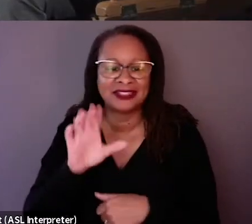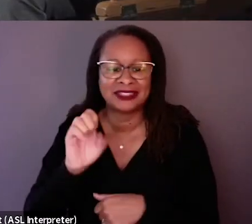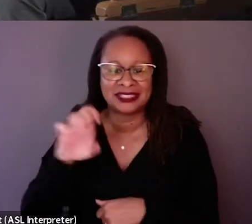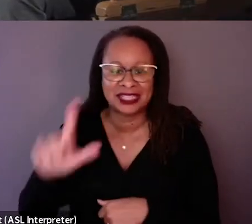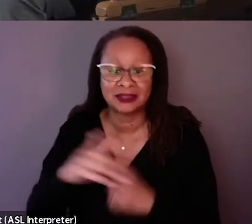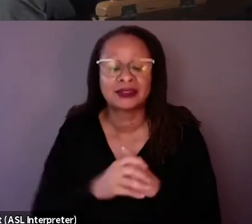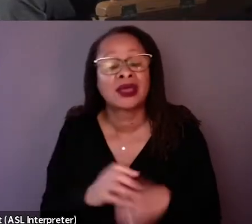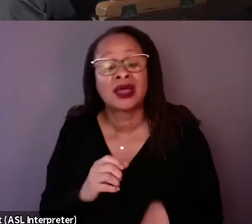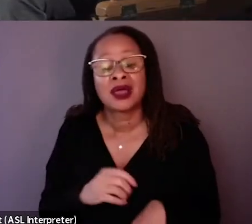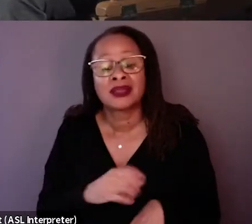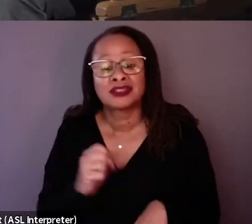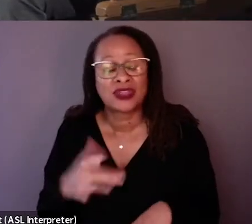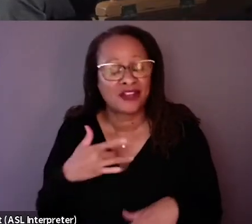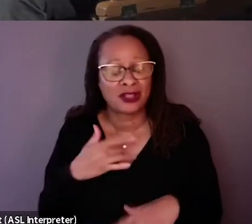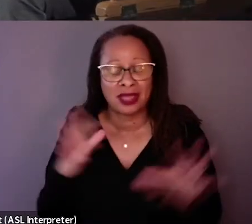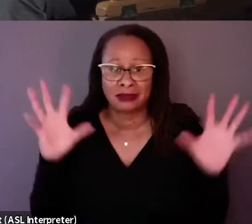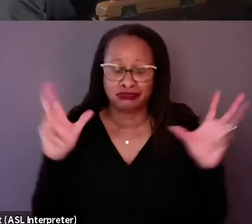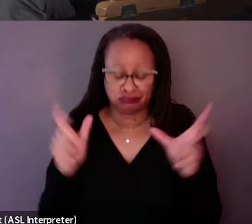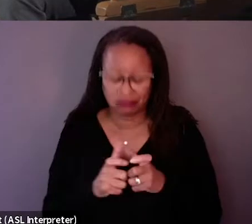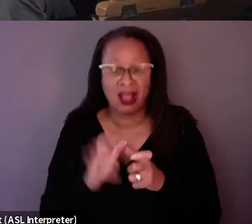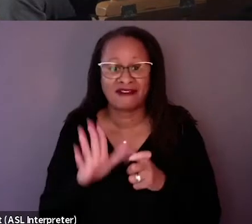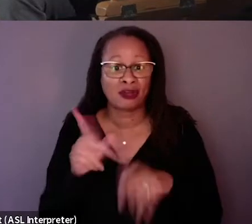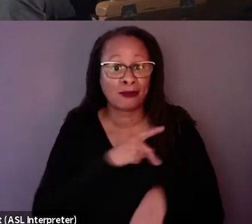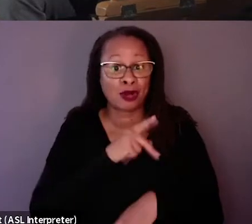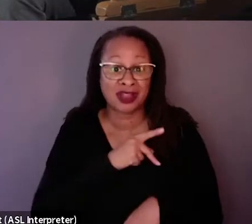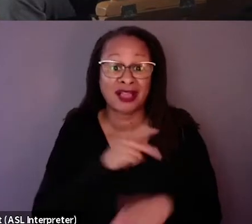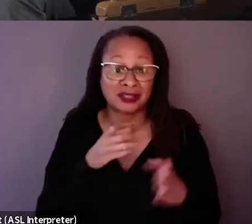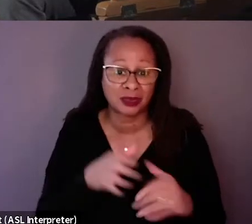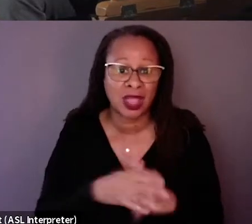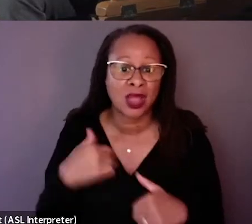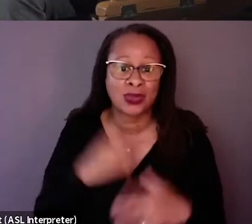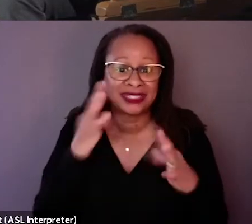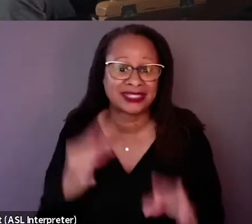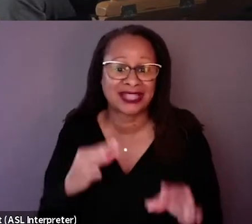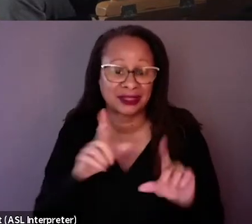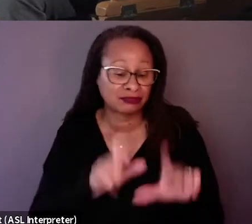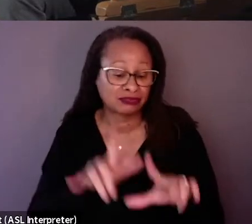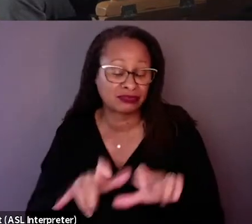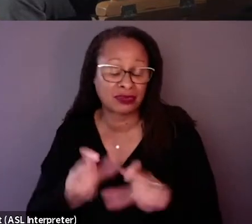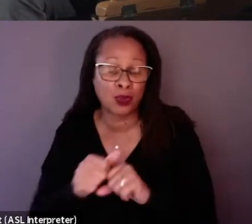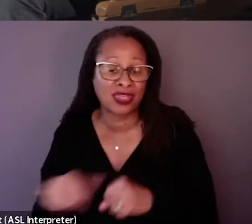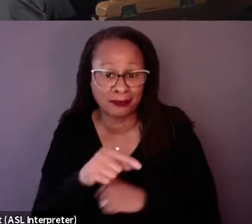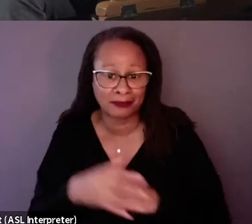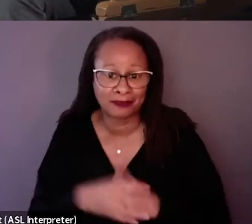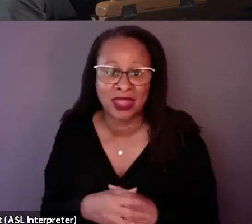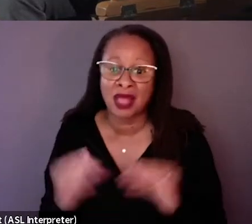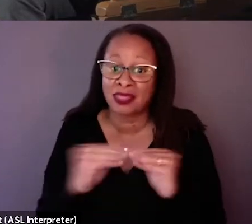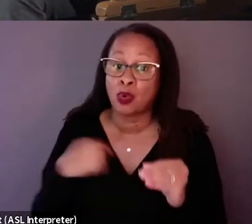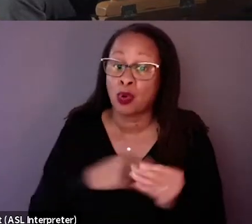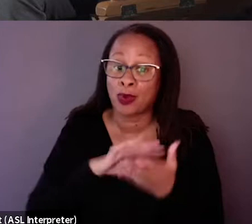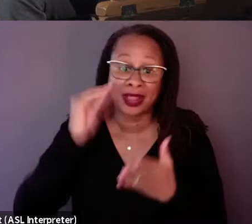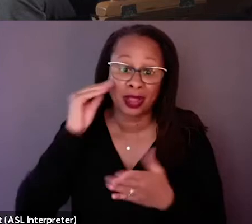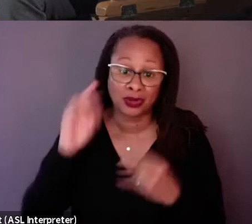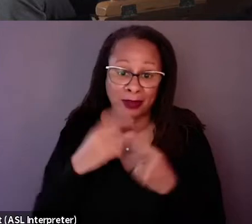these feel like kind of a crystallization of their personalities in a way, and we decided to experiment with them. And the more we learned about them,